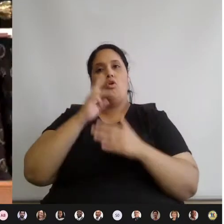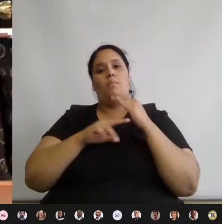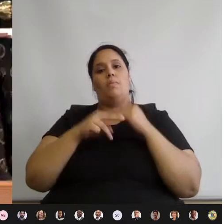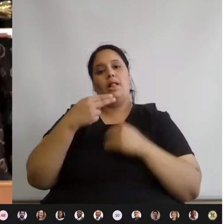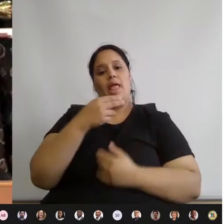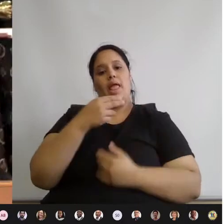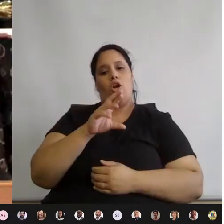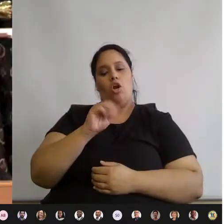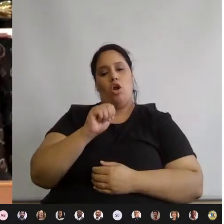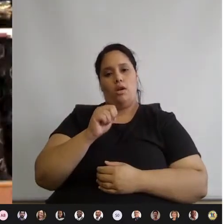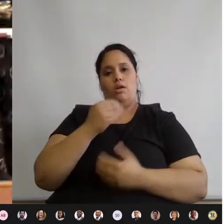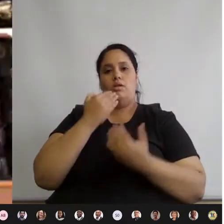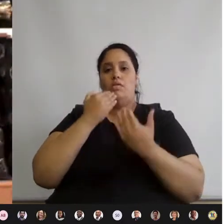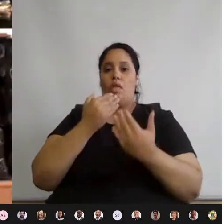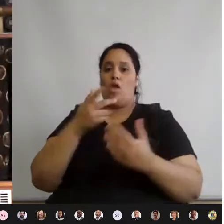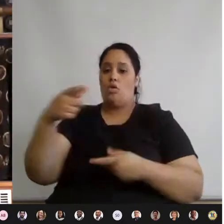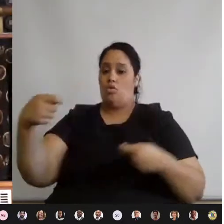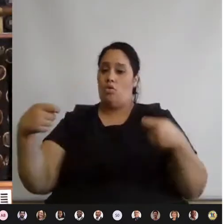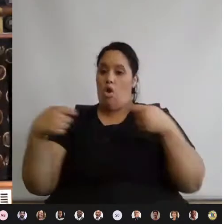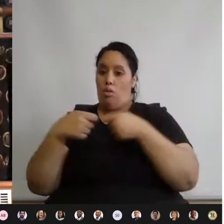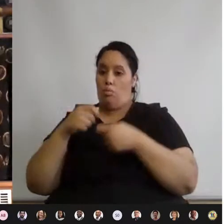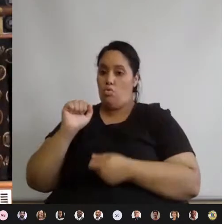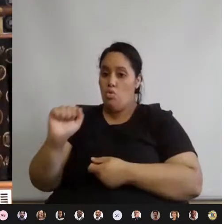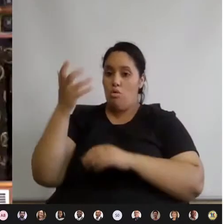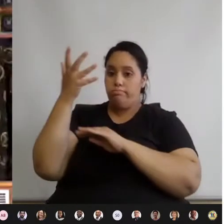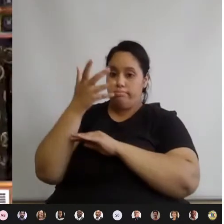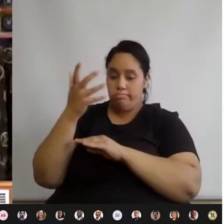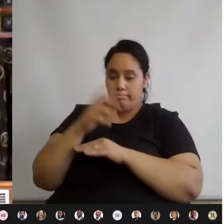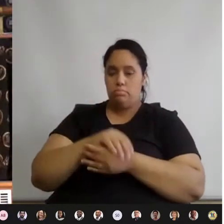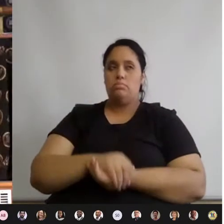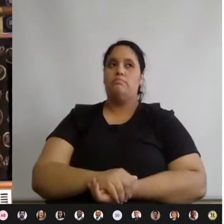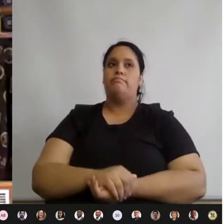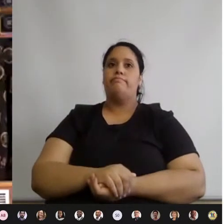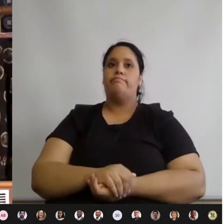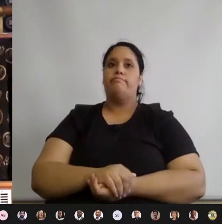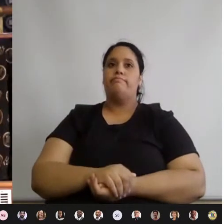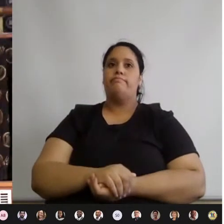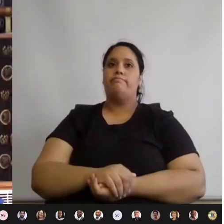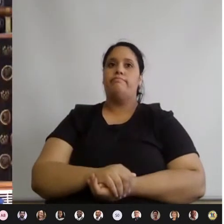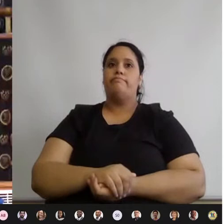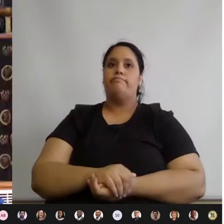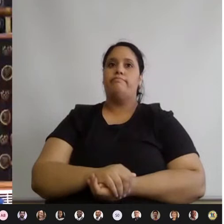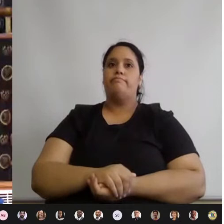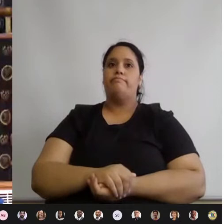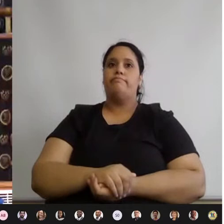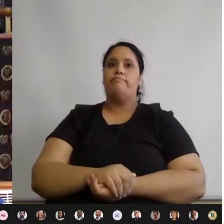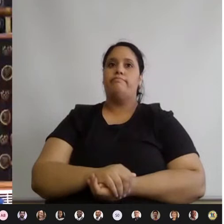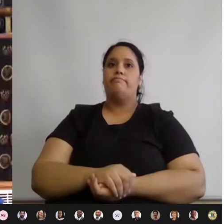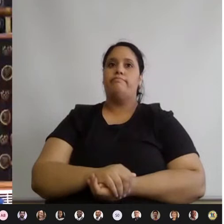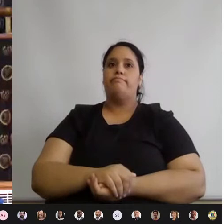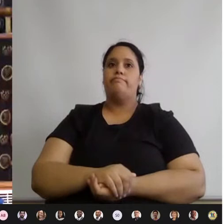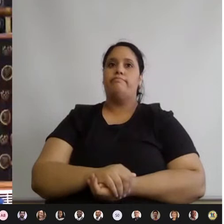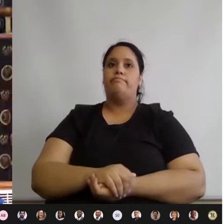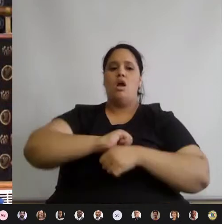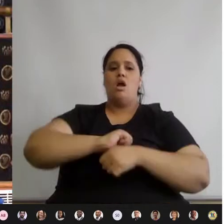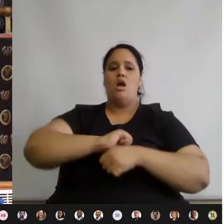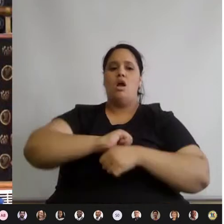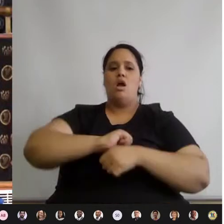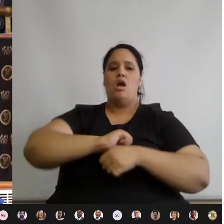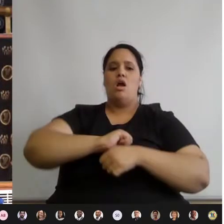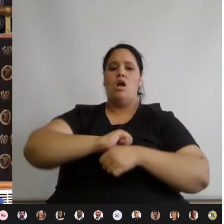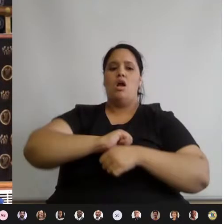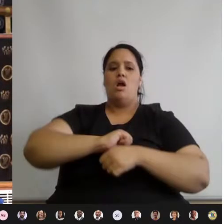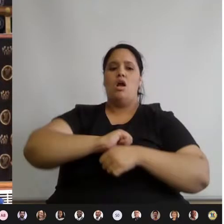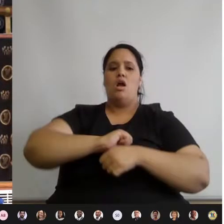your contributions. I think, first of all, the statement that you made about undermining COVID-19